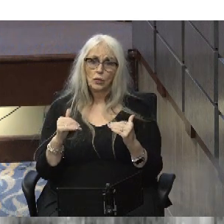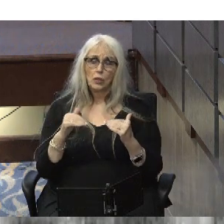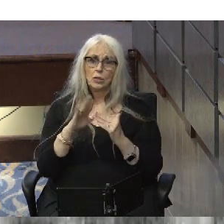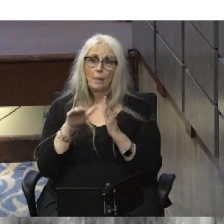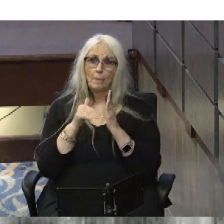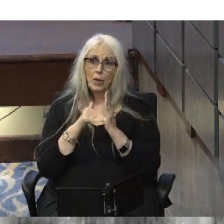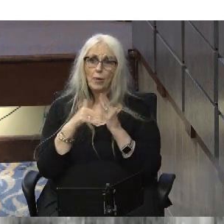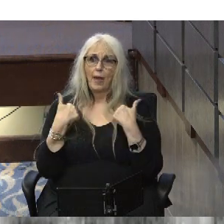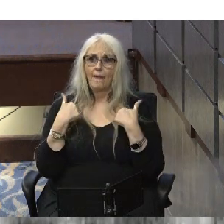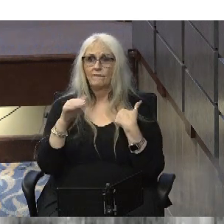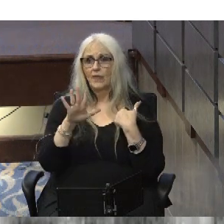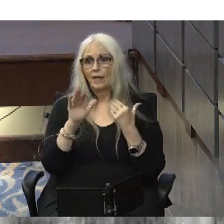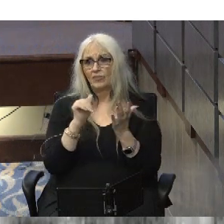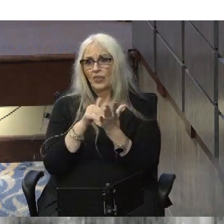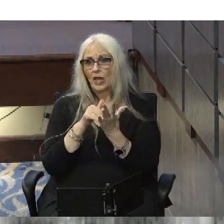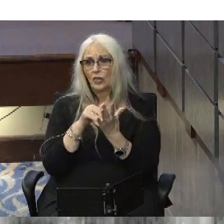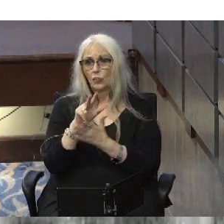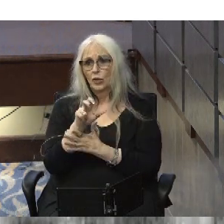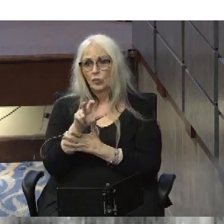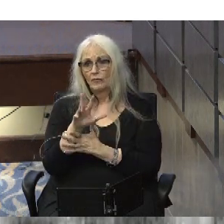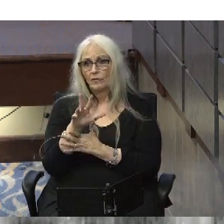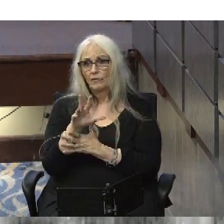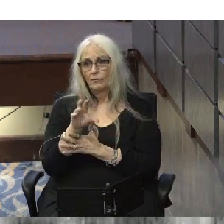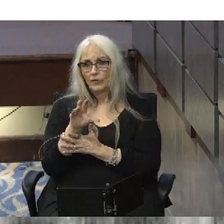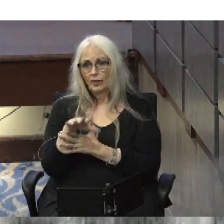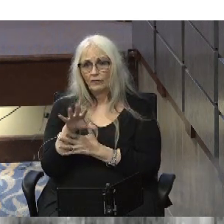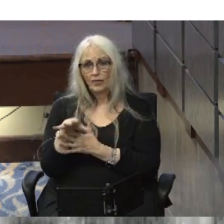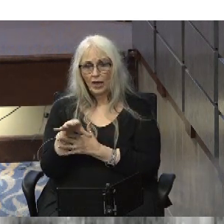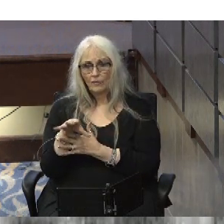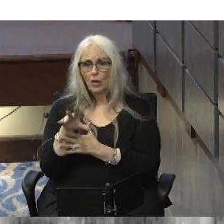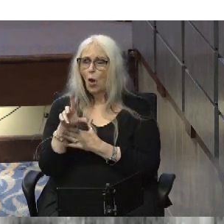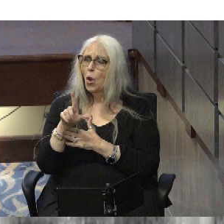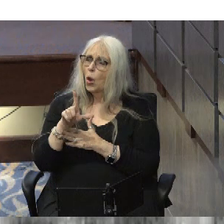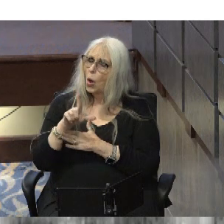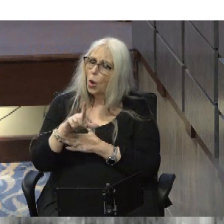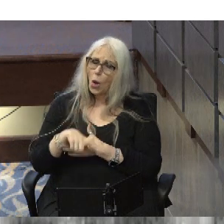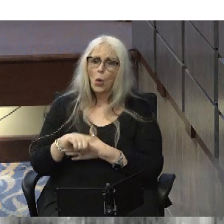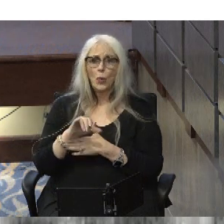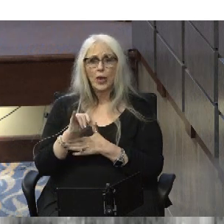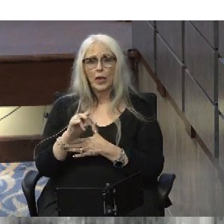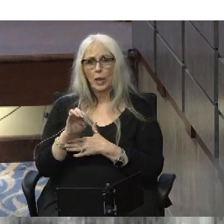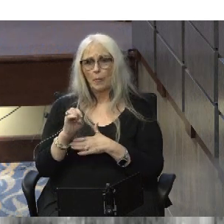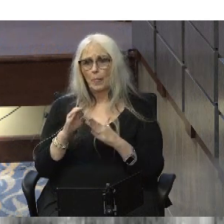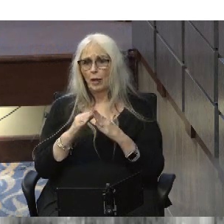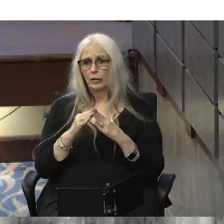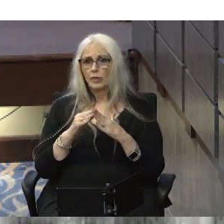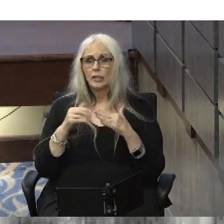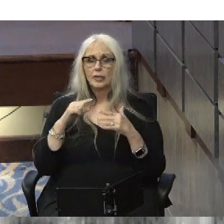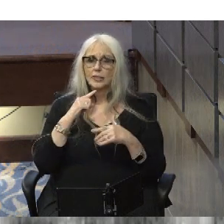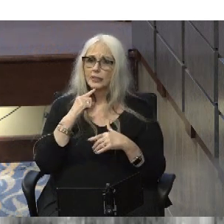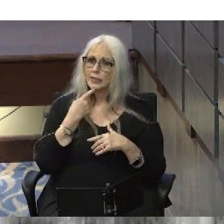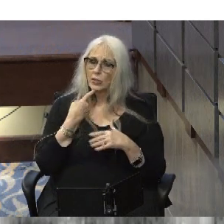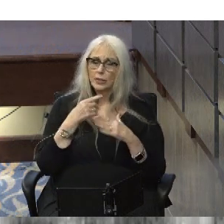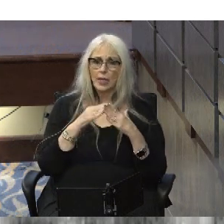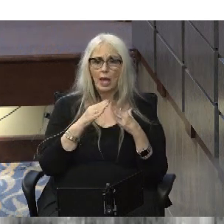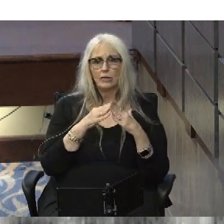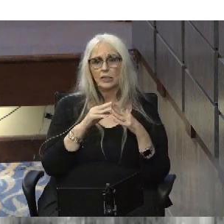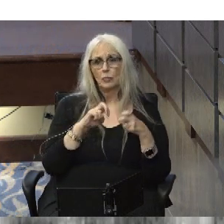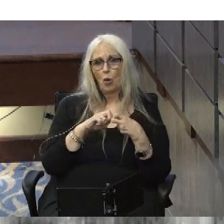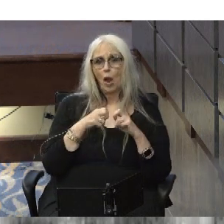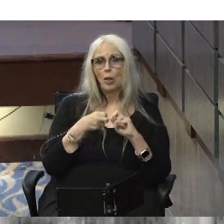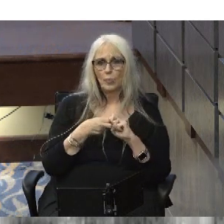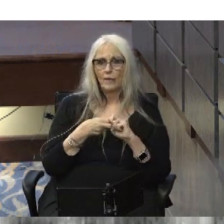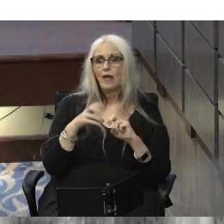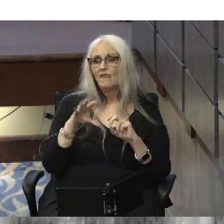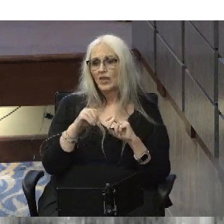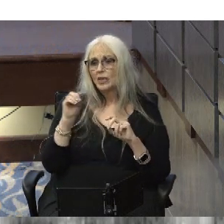had 5,355 extremely low income households who also had severe housing problems. So severe housing problem is